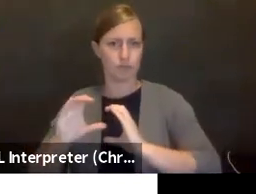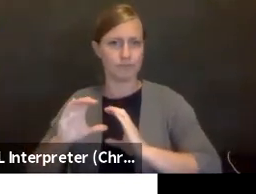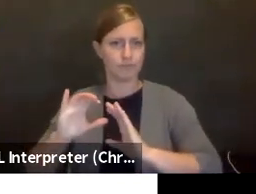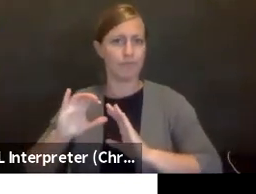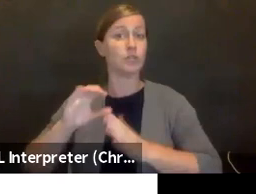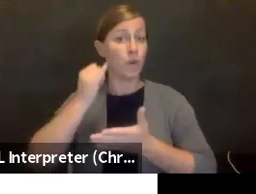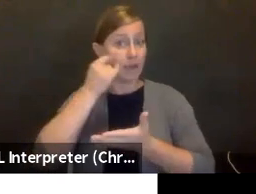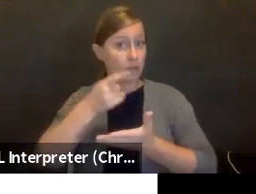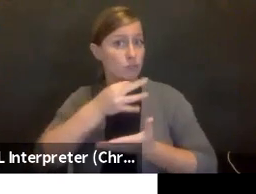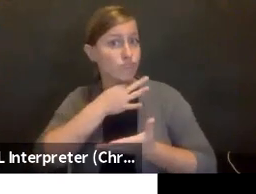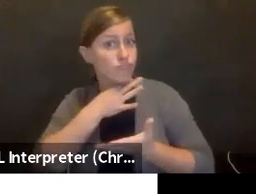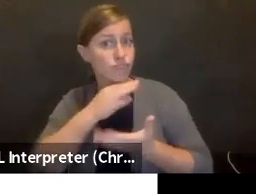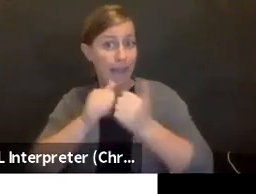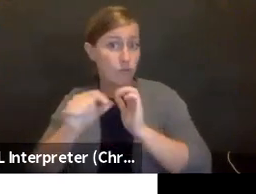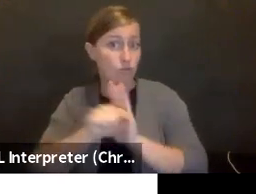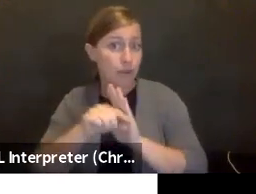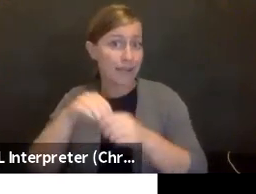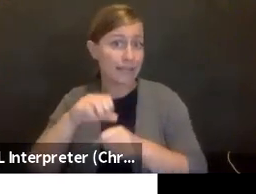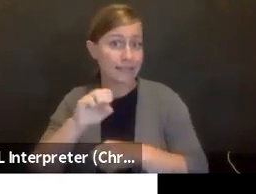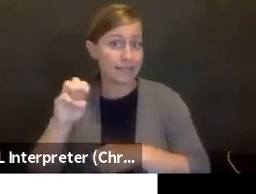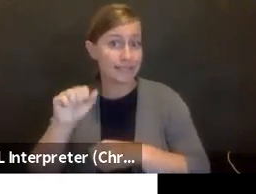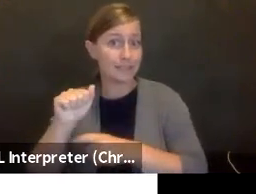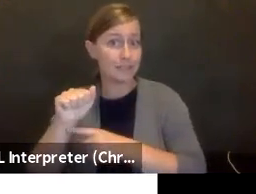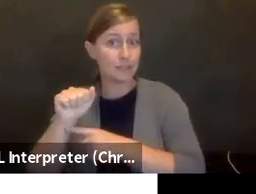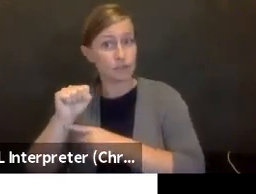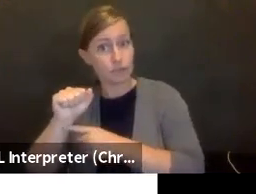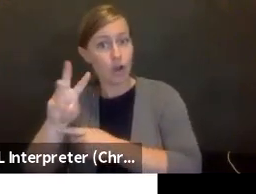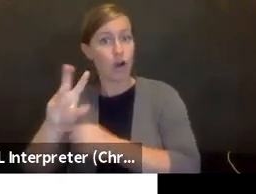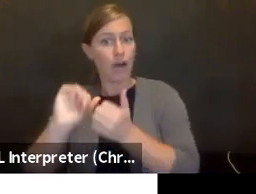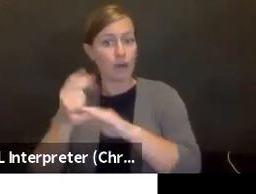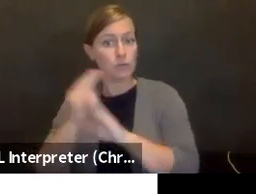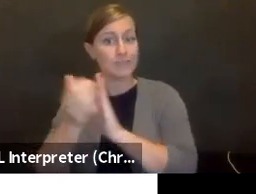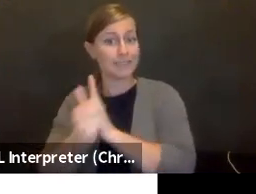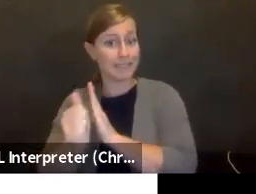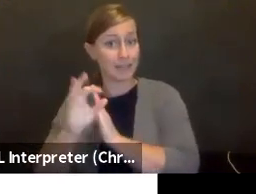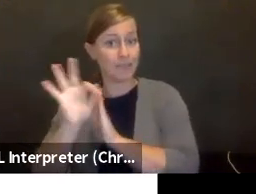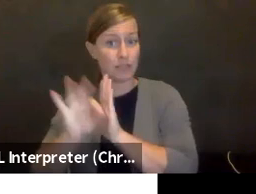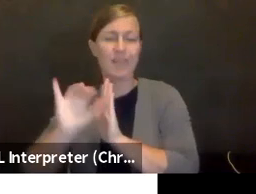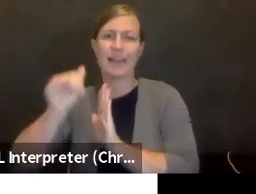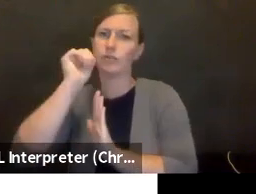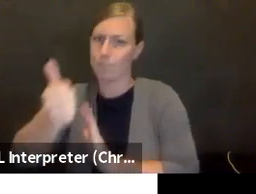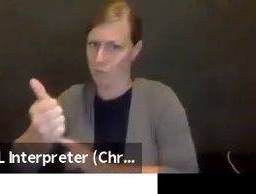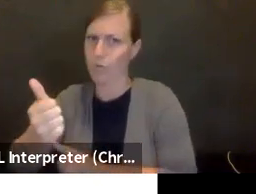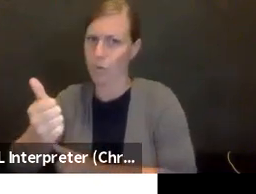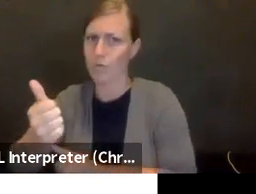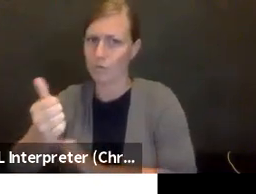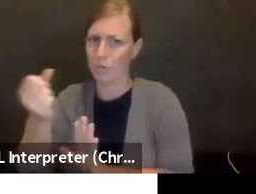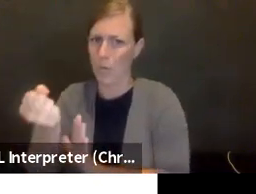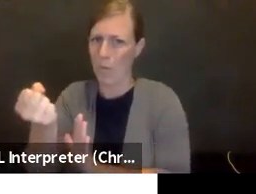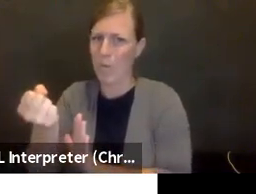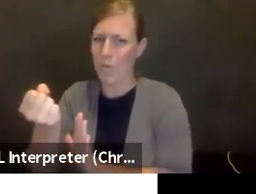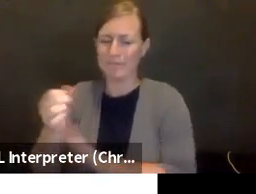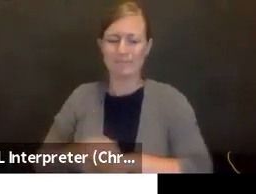you're looking for how you grade in Seesaw or ways to use their skill feature, that will be mainly tomorrow. So let's direct those questions to